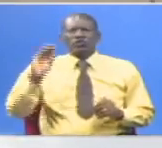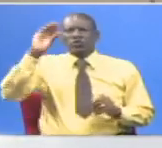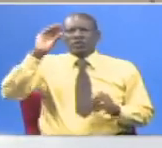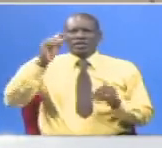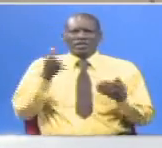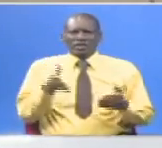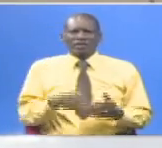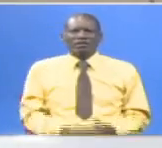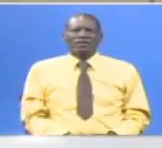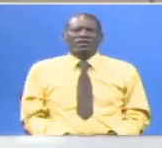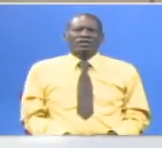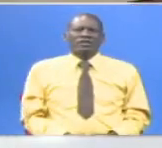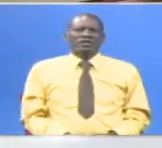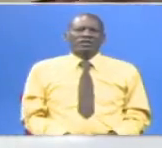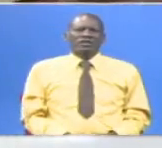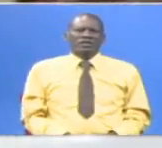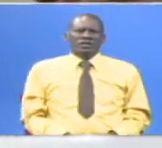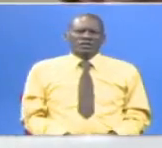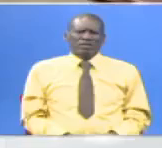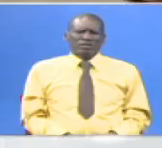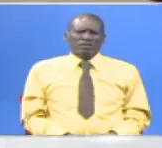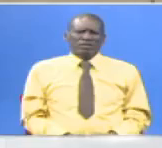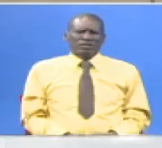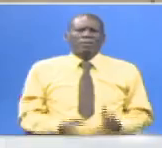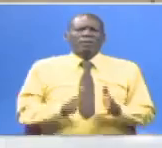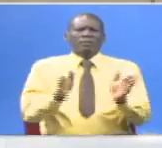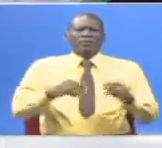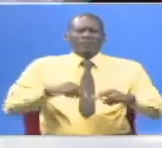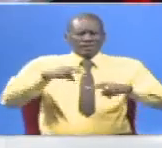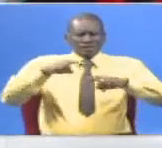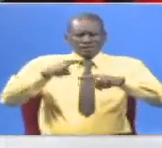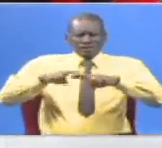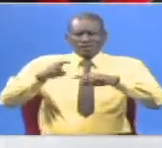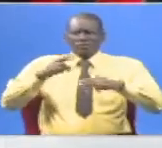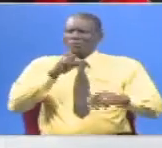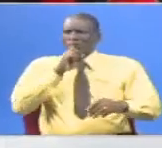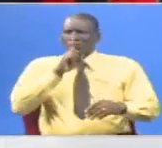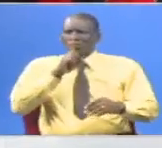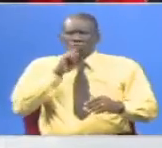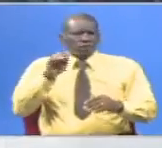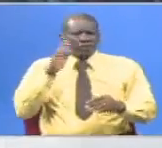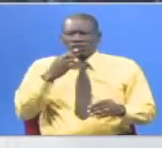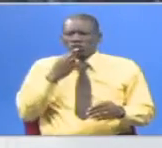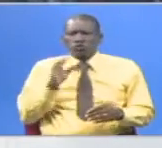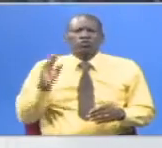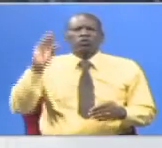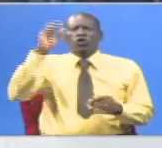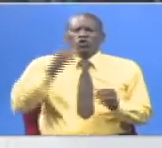Wananchi tutulie tusikie kiapo cha Mheshimiwa Rais.